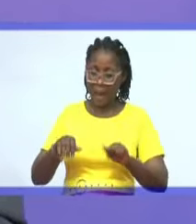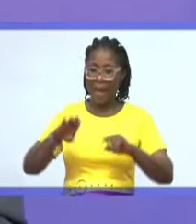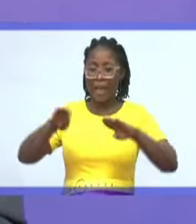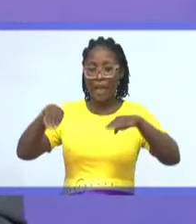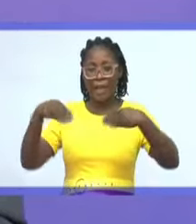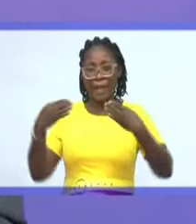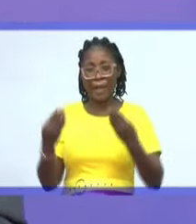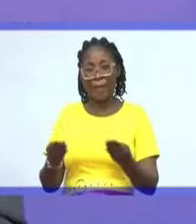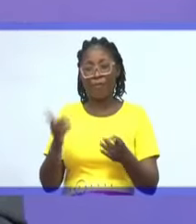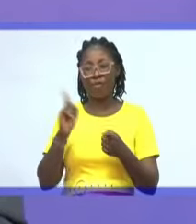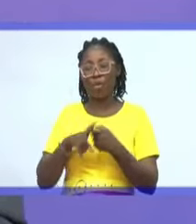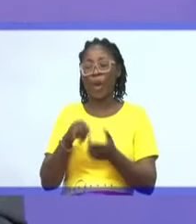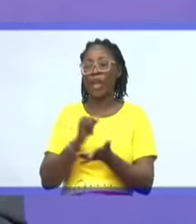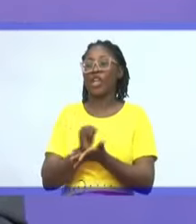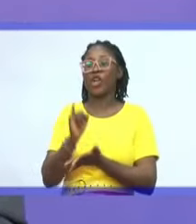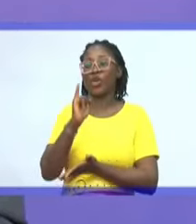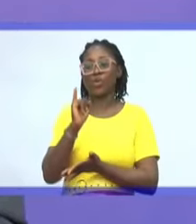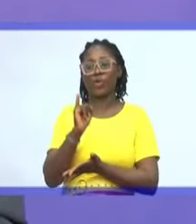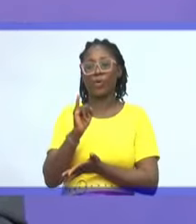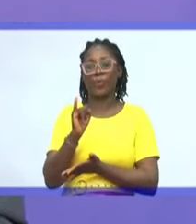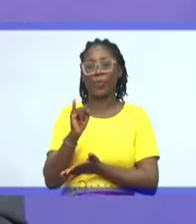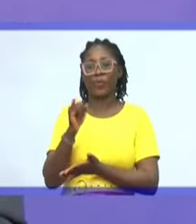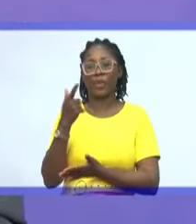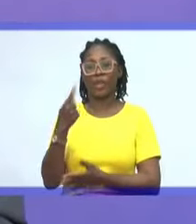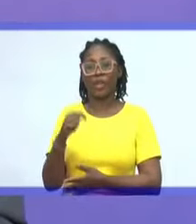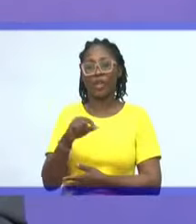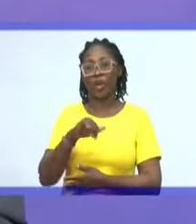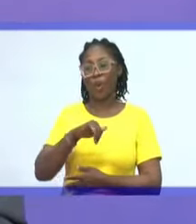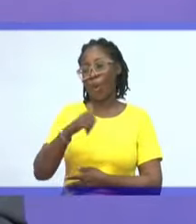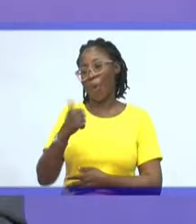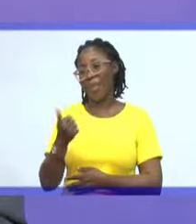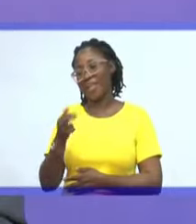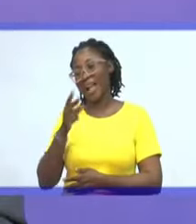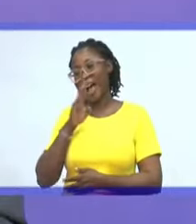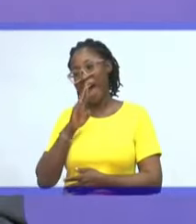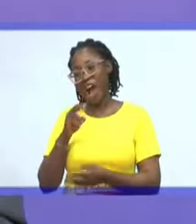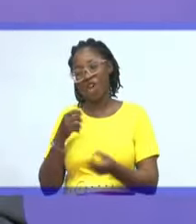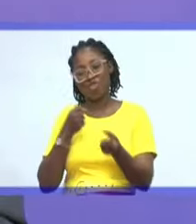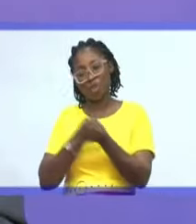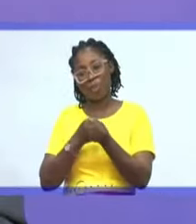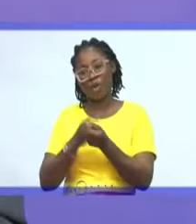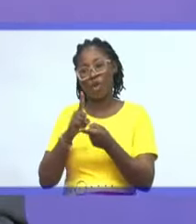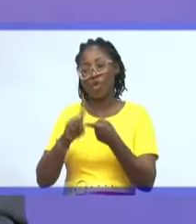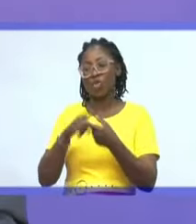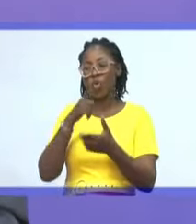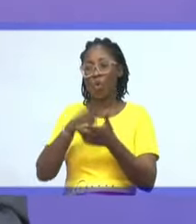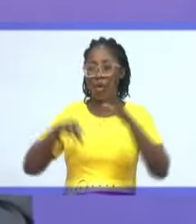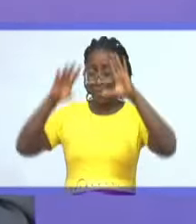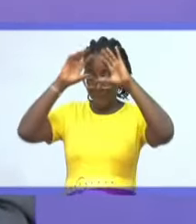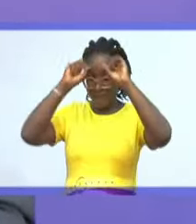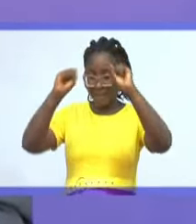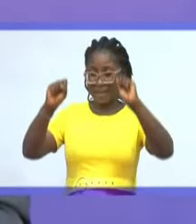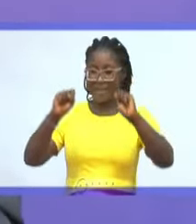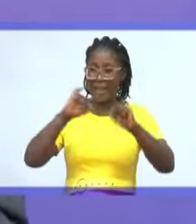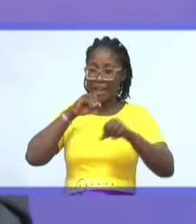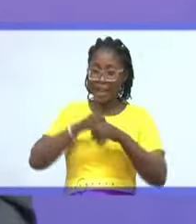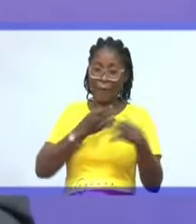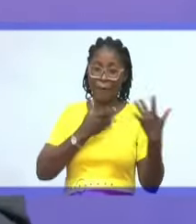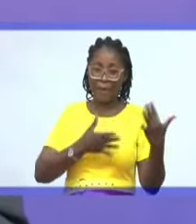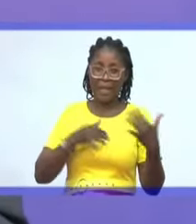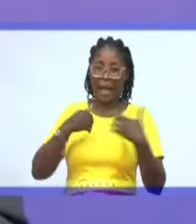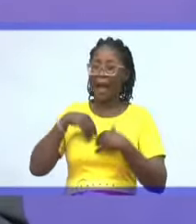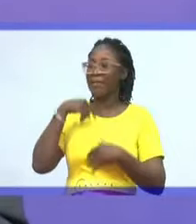the industry. The rest are all tied to what Mr. President in waiting and what we've been discussing